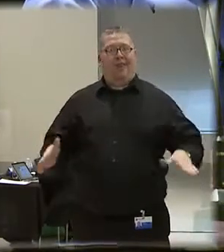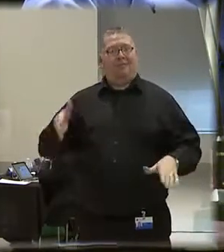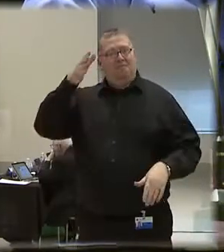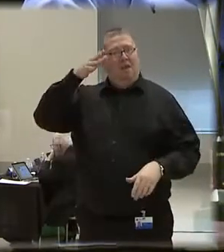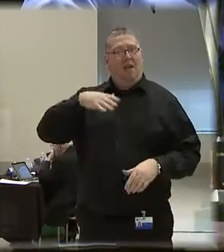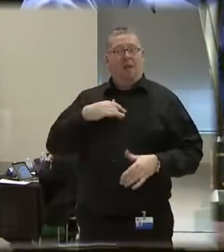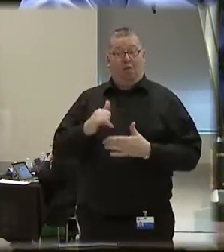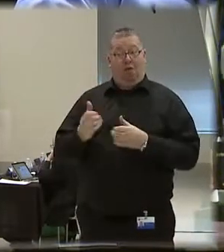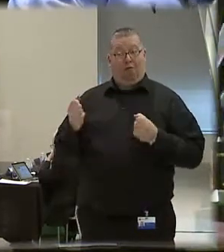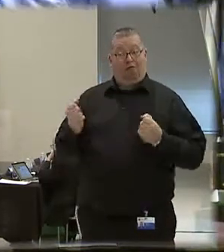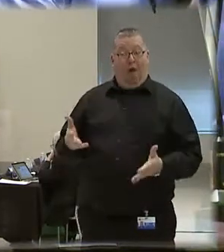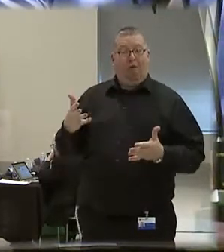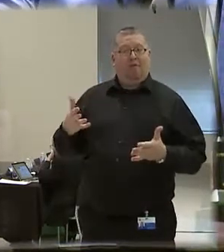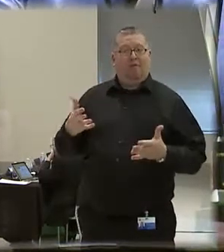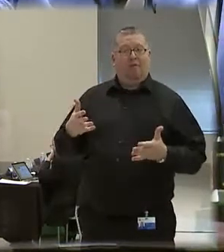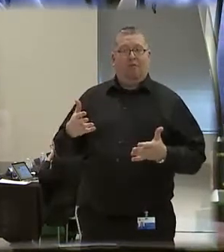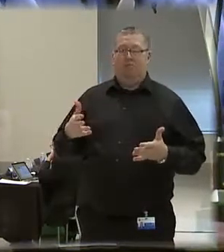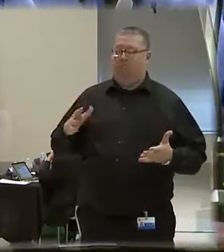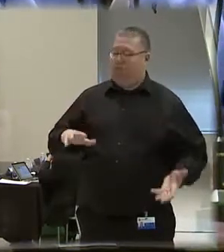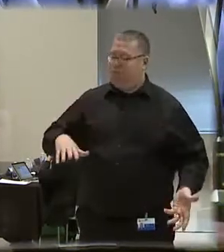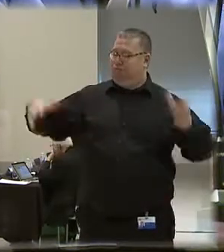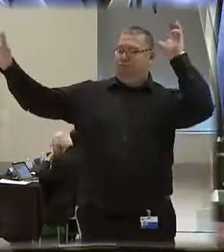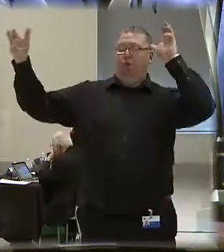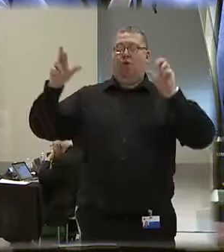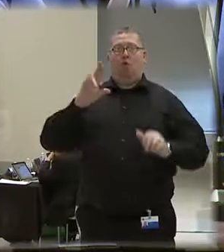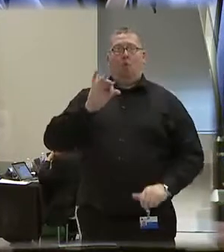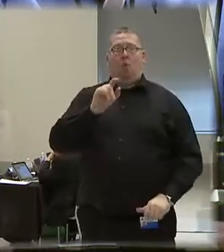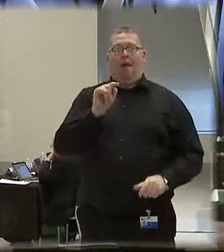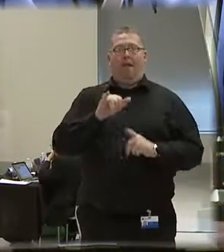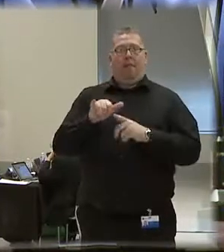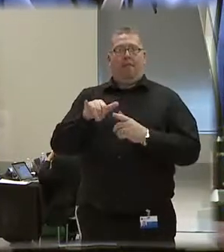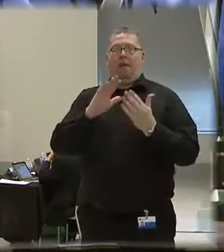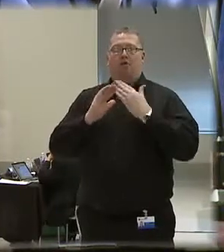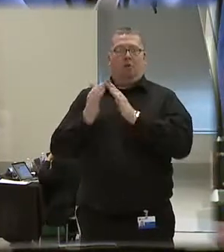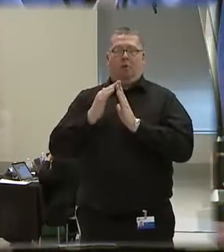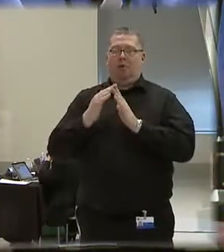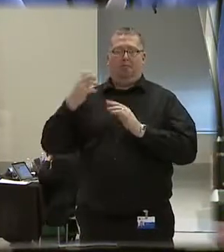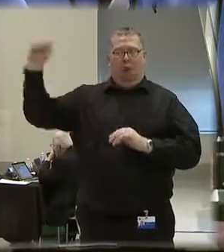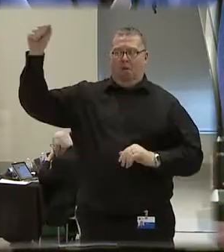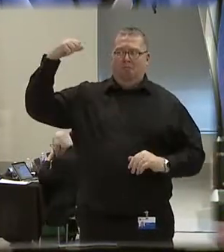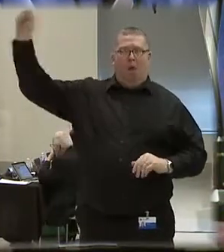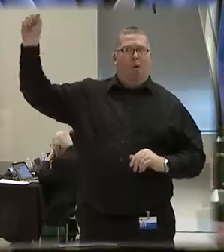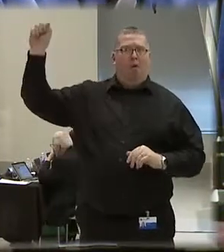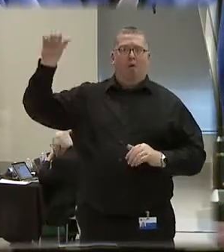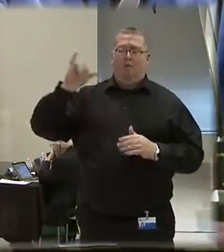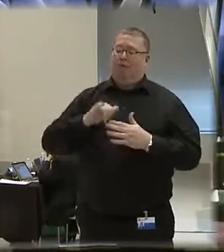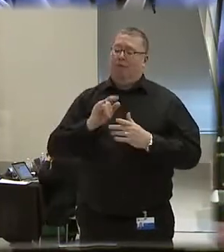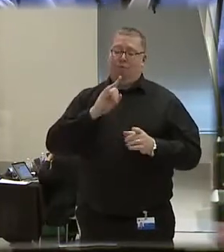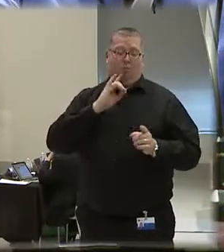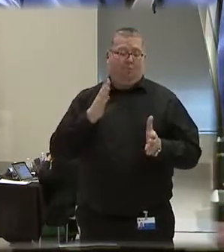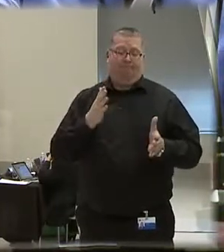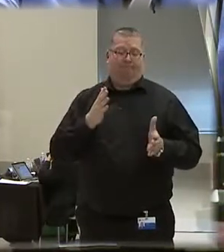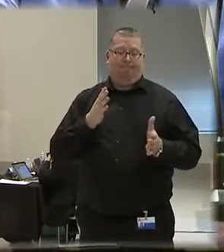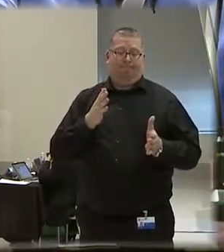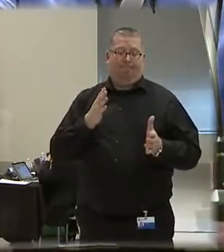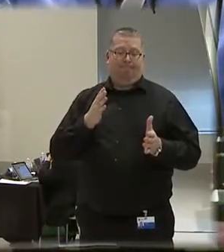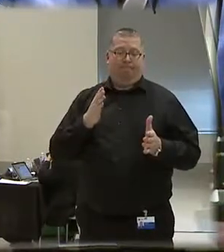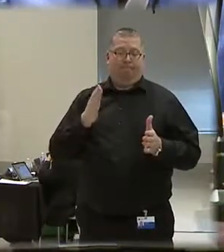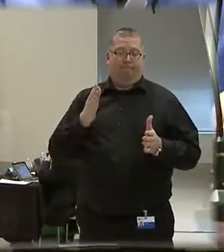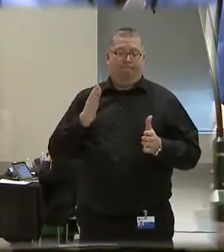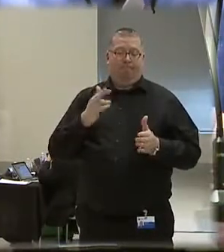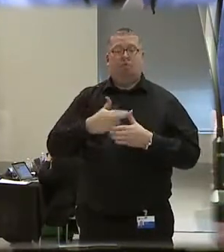triggered a riot in that community that was ended up